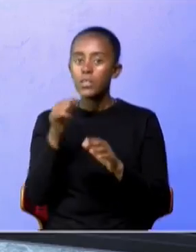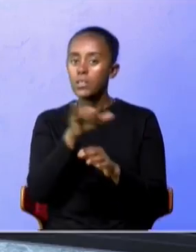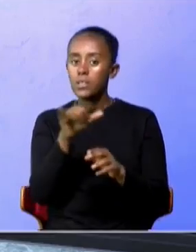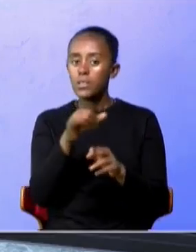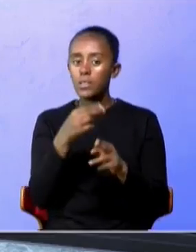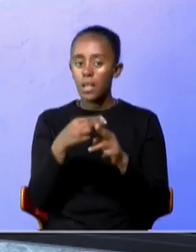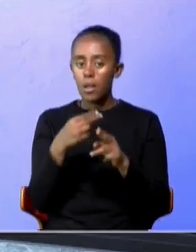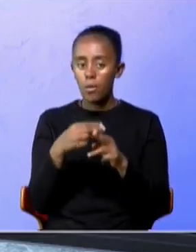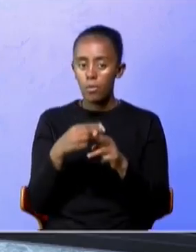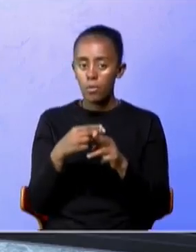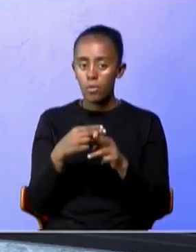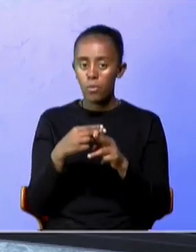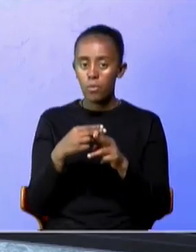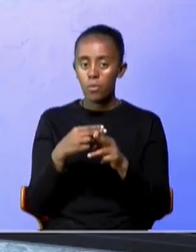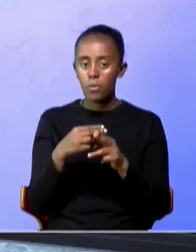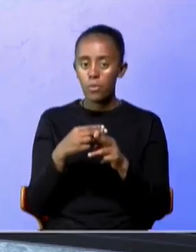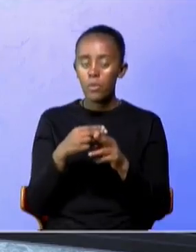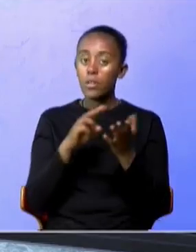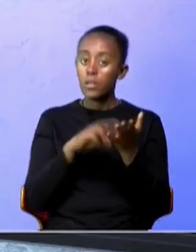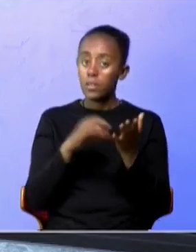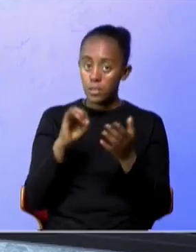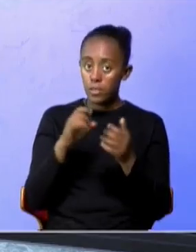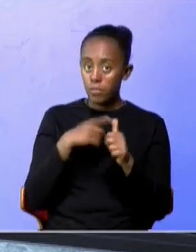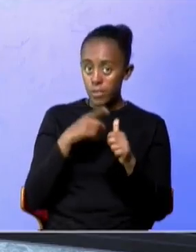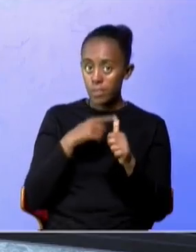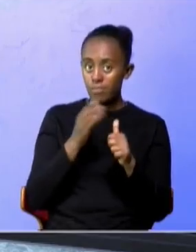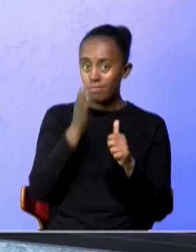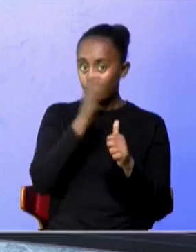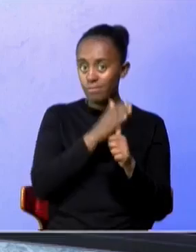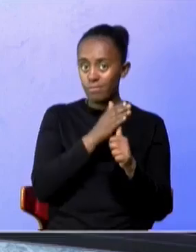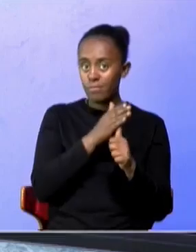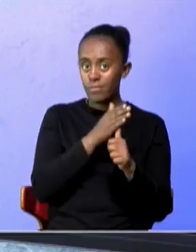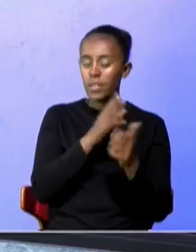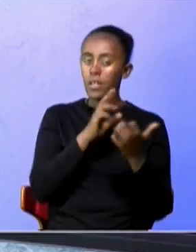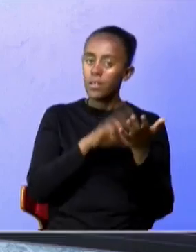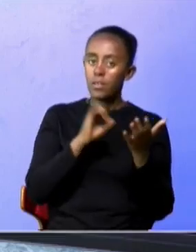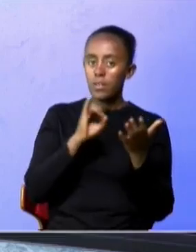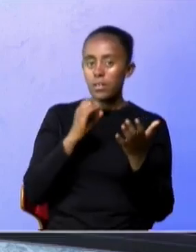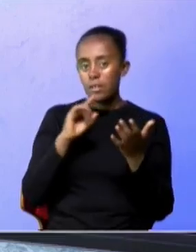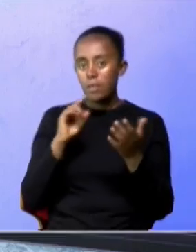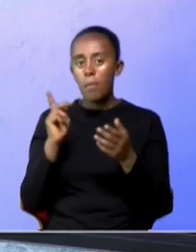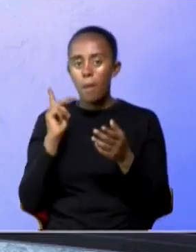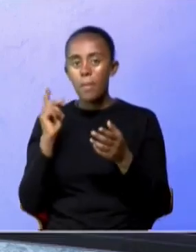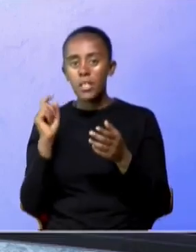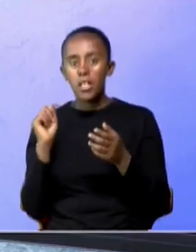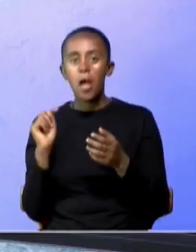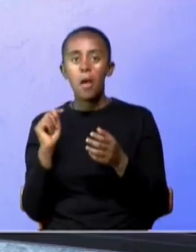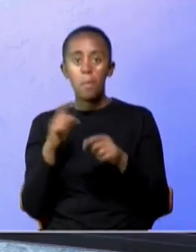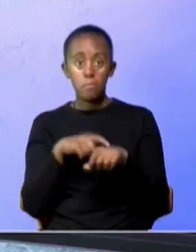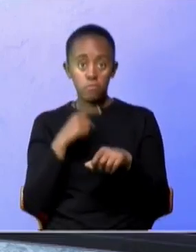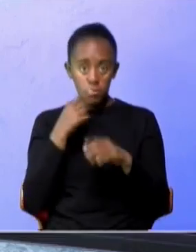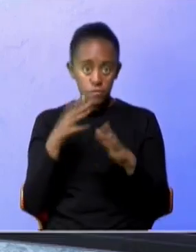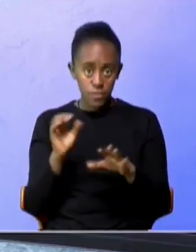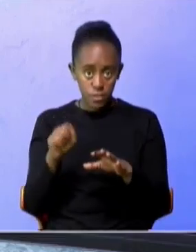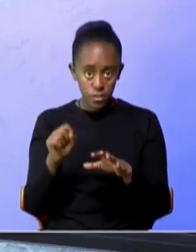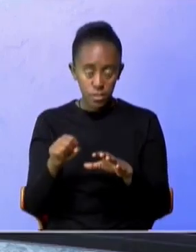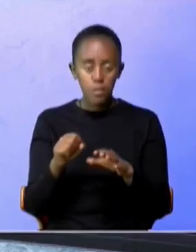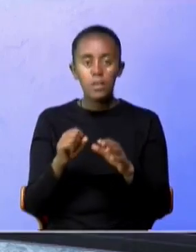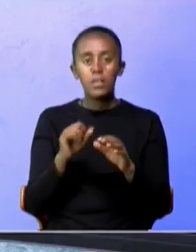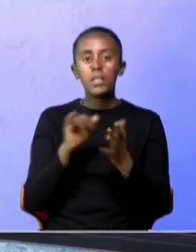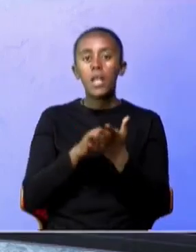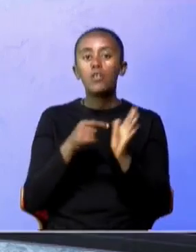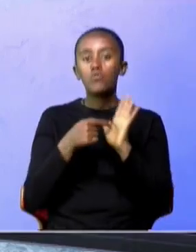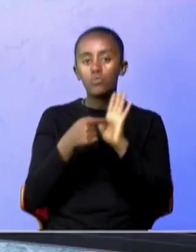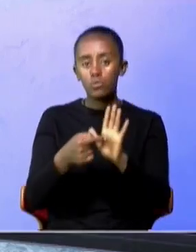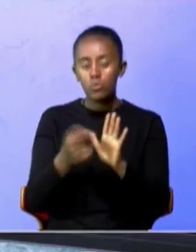noun because we brought reading first here. We said reading is my pastime, if you remember. That is when we